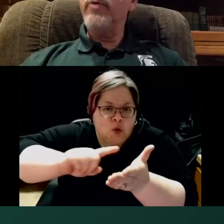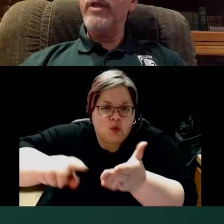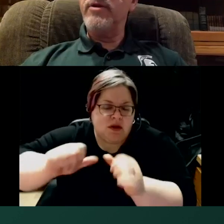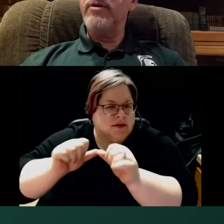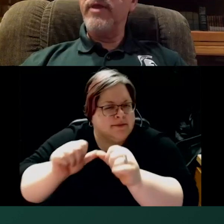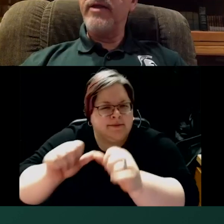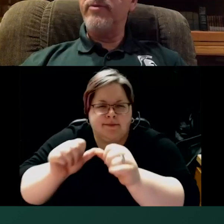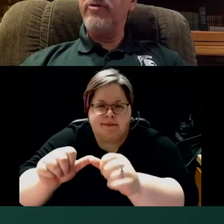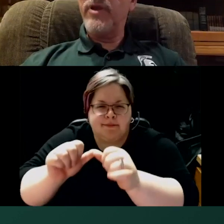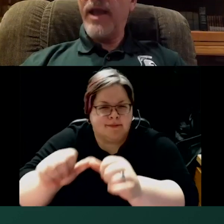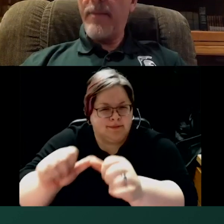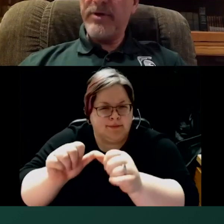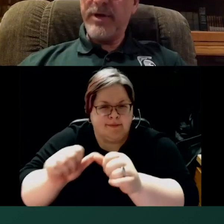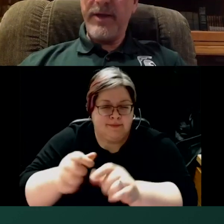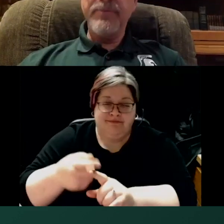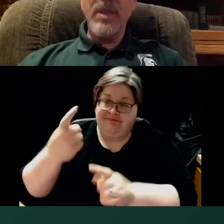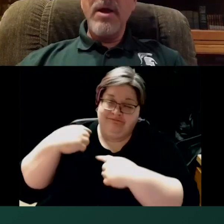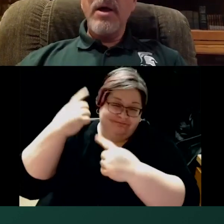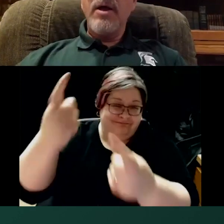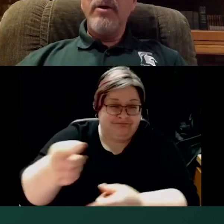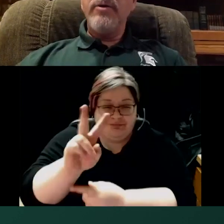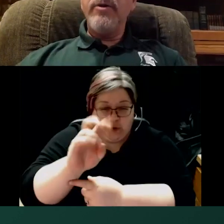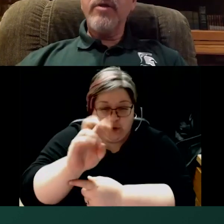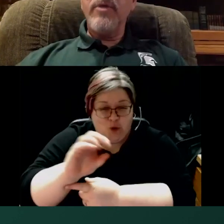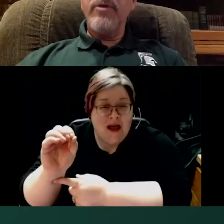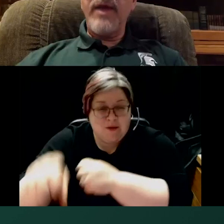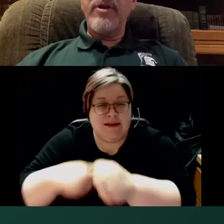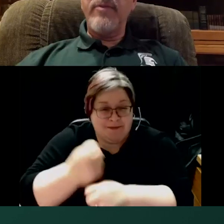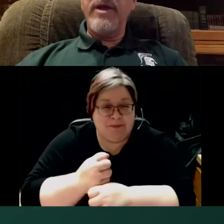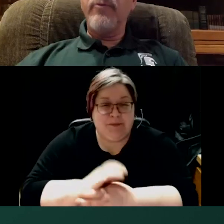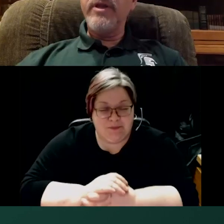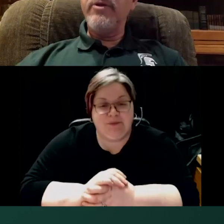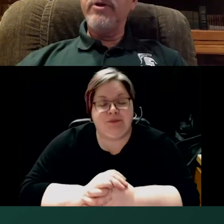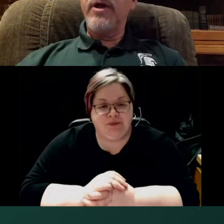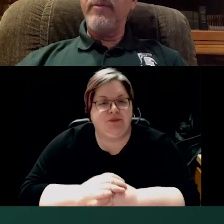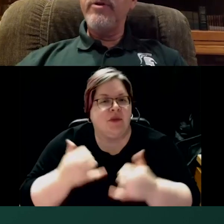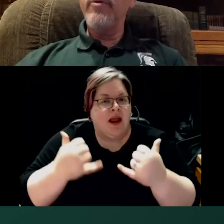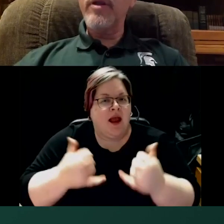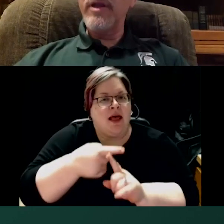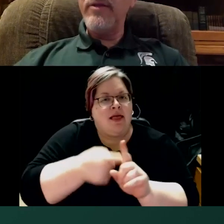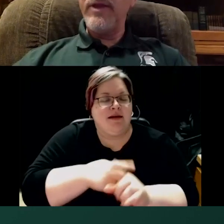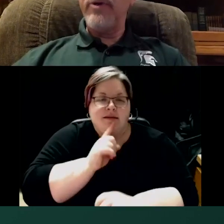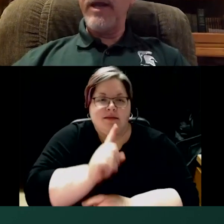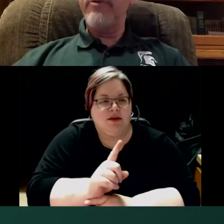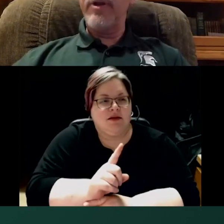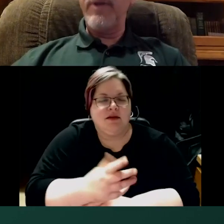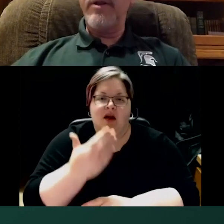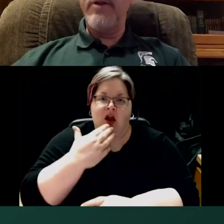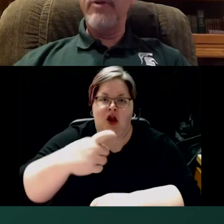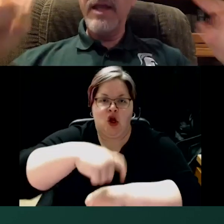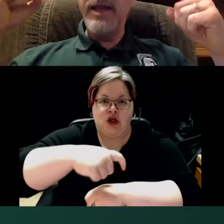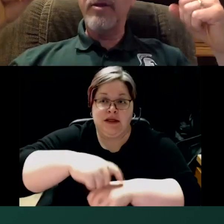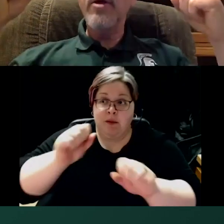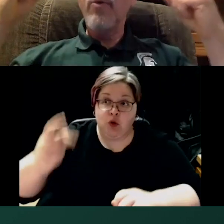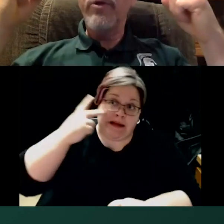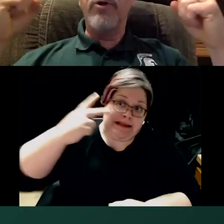the reason that it just happened today. This month happens to be a really good time to see the International Space